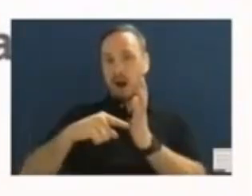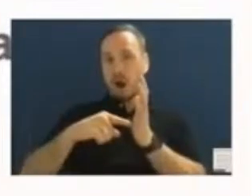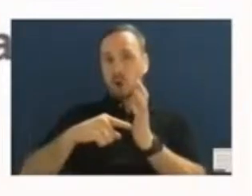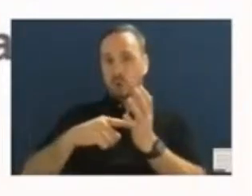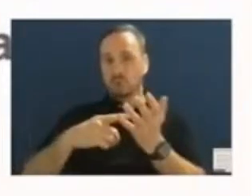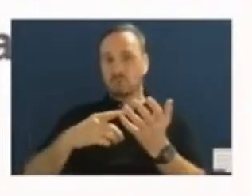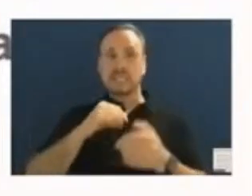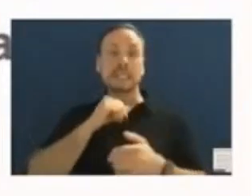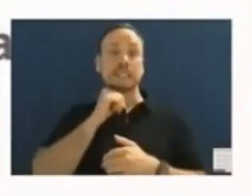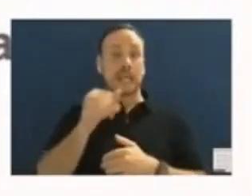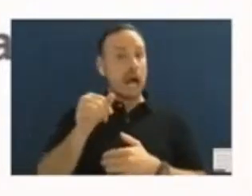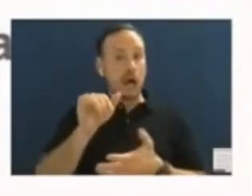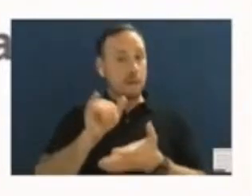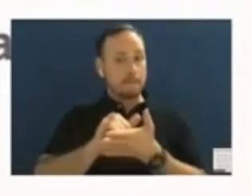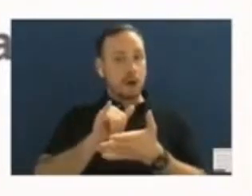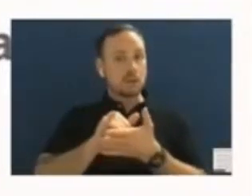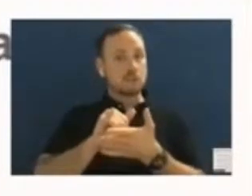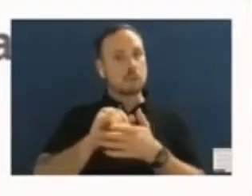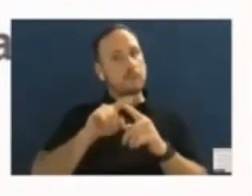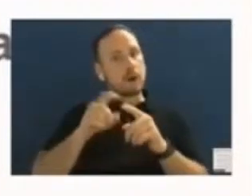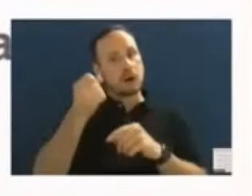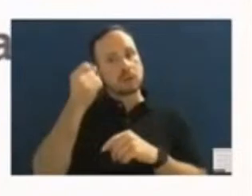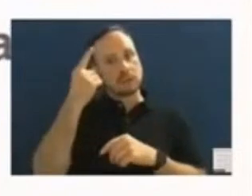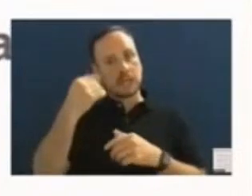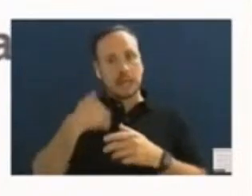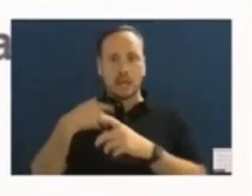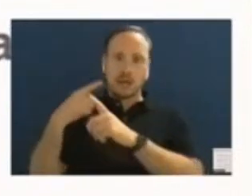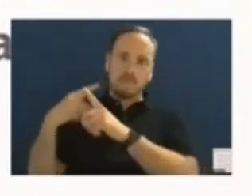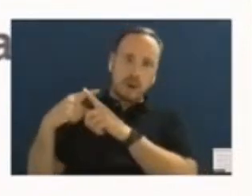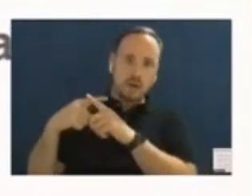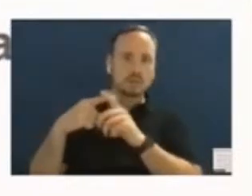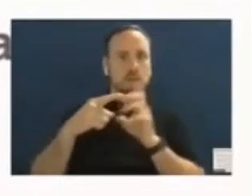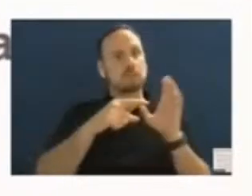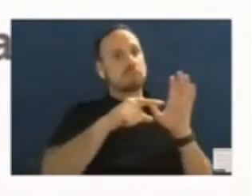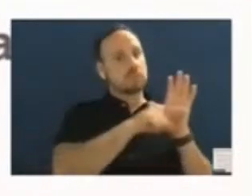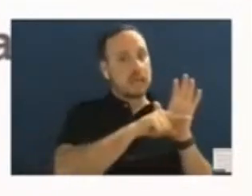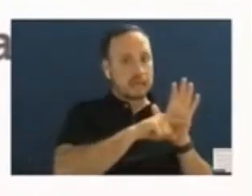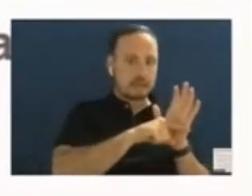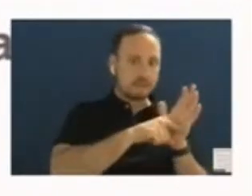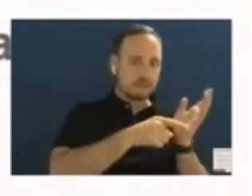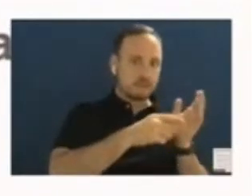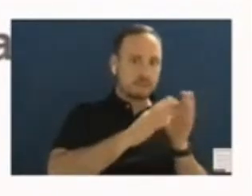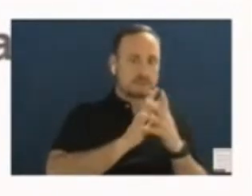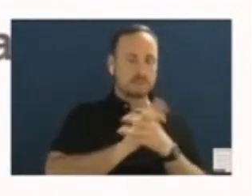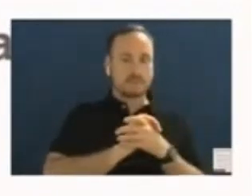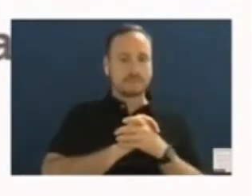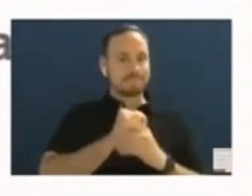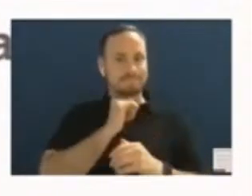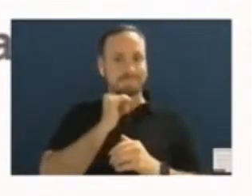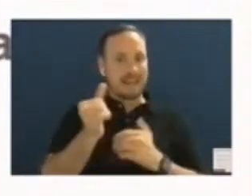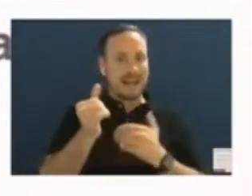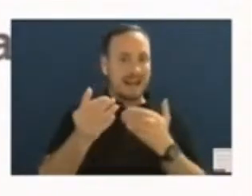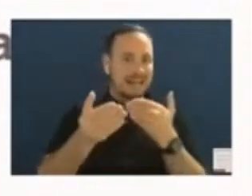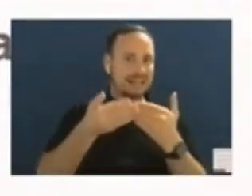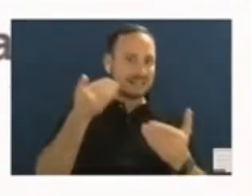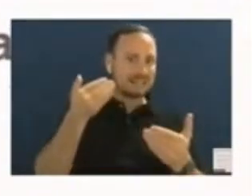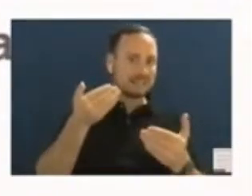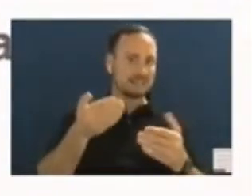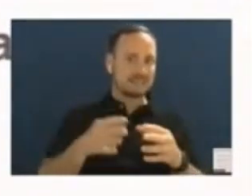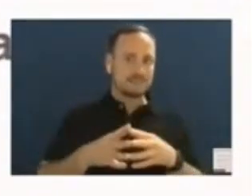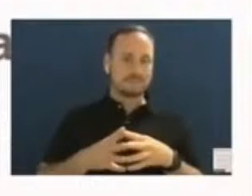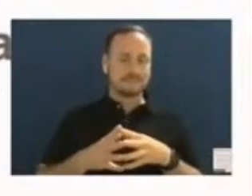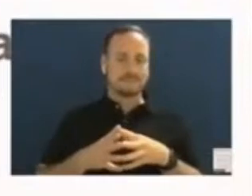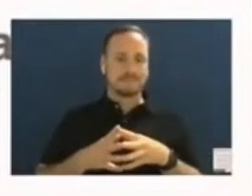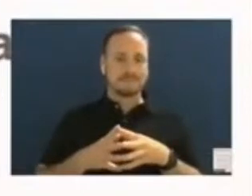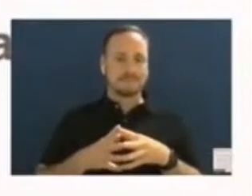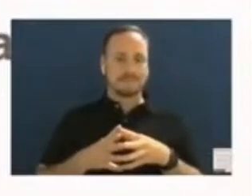but it will come with trade-offs. And it's not going to be easy. And I think we have to acknowledge and name that some of the situations that we are about to